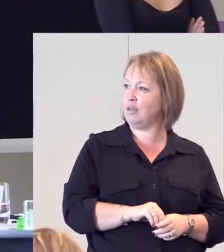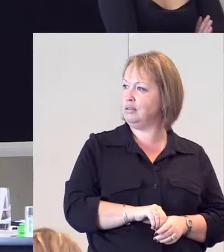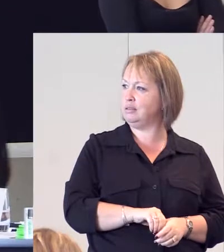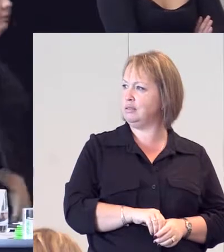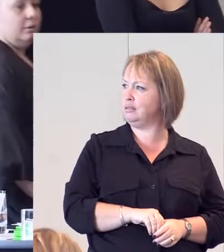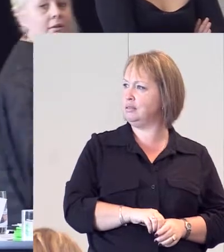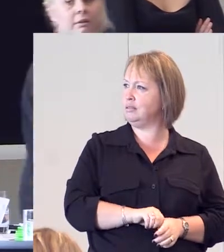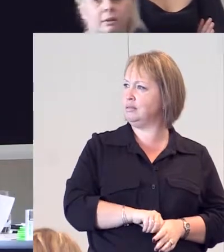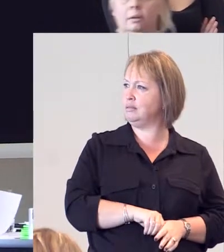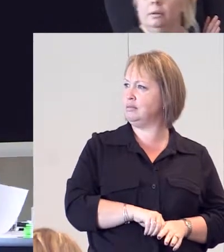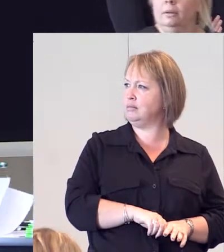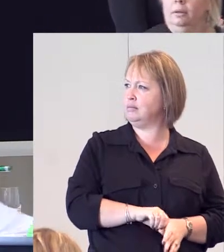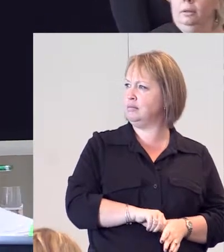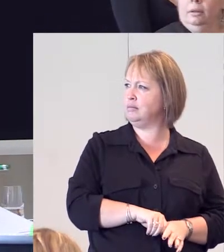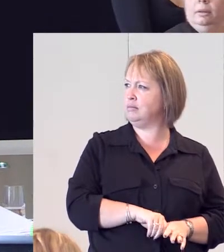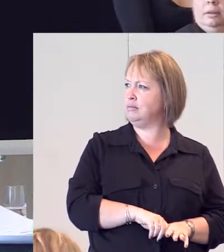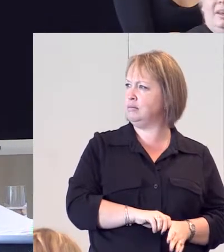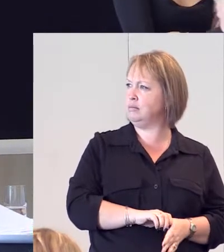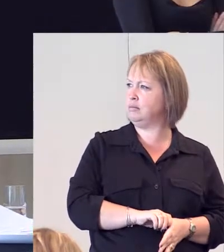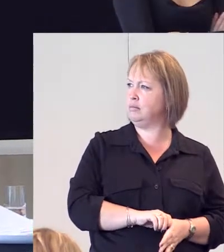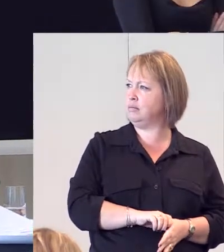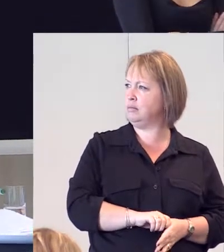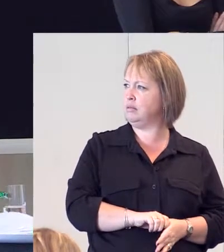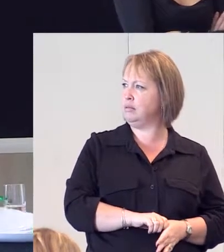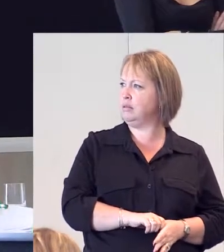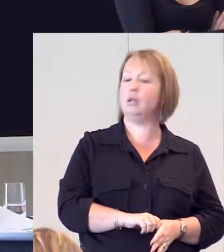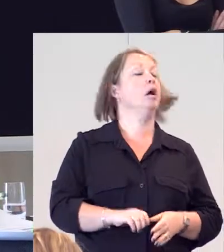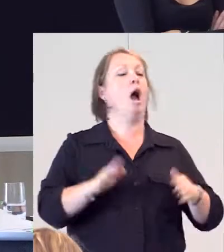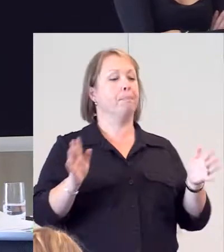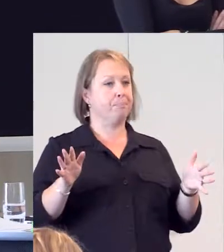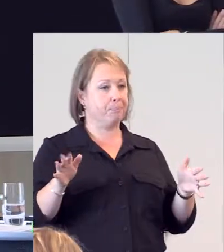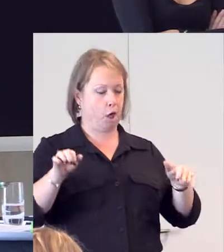And then what? Oh, then the voting. Okay, thank you.